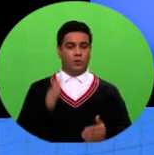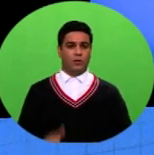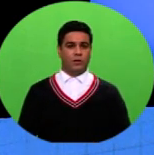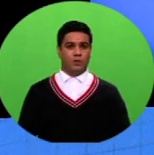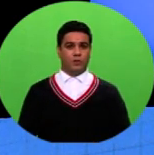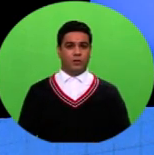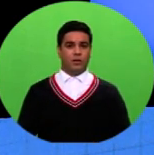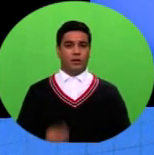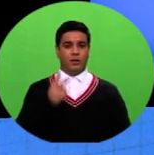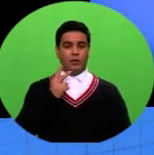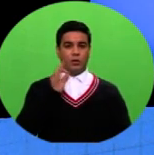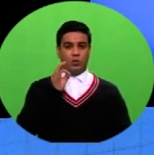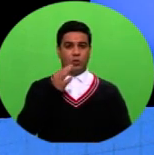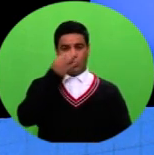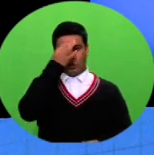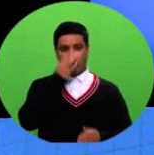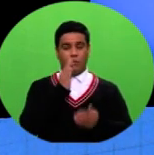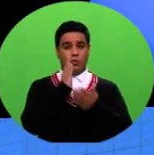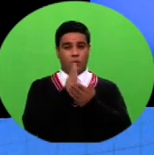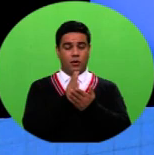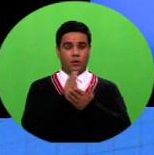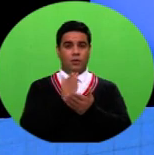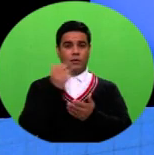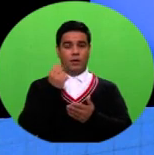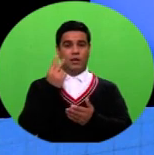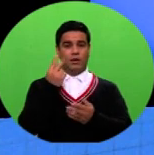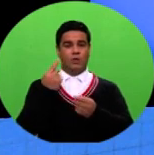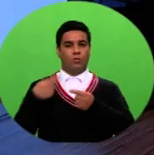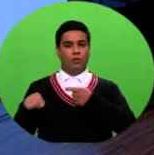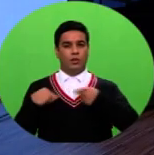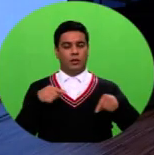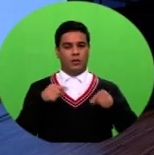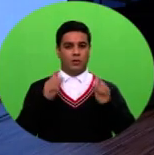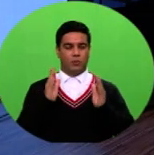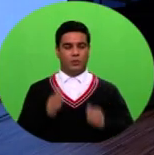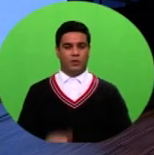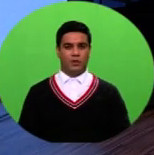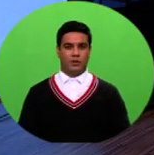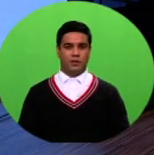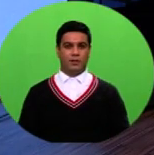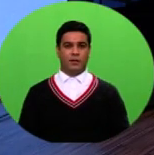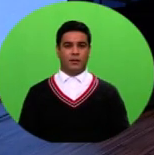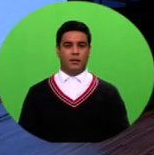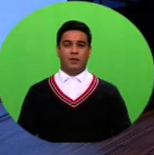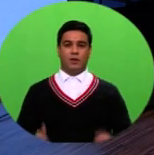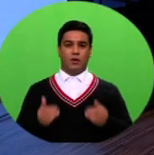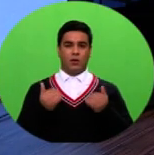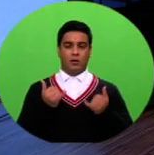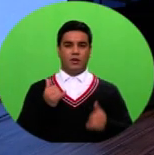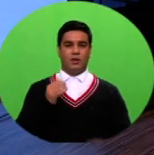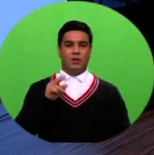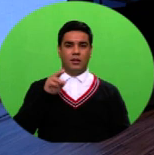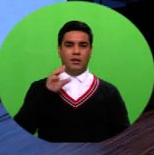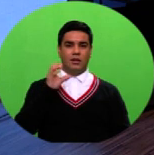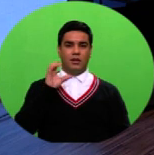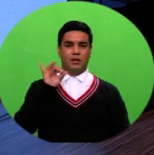to'g'ri 4 burchak ingichkaroq va 2 ta boshqacha yon-yoqlari bo'ladi. Endi silindrning